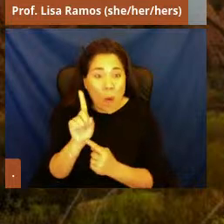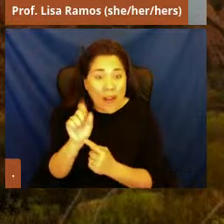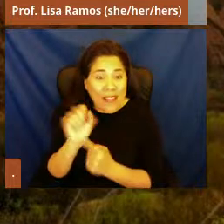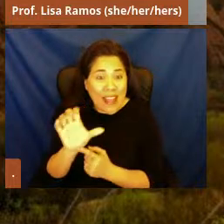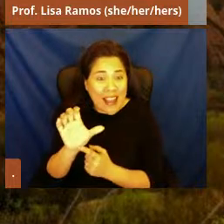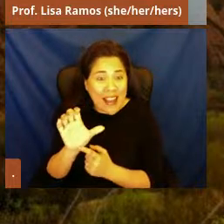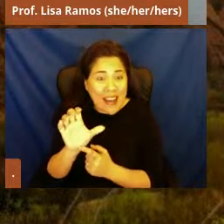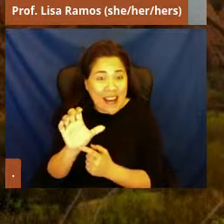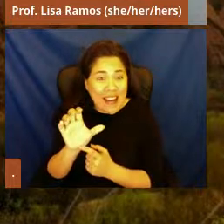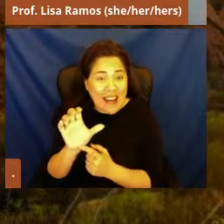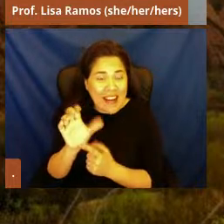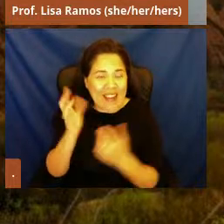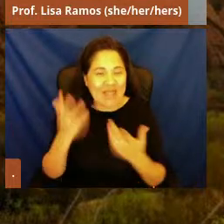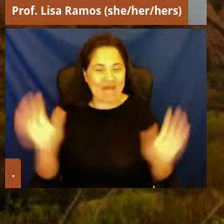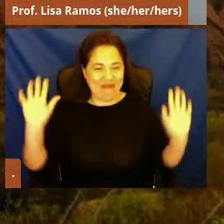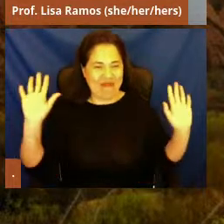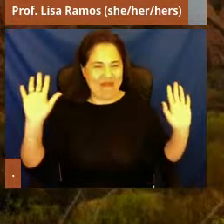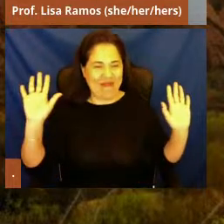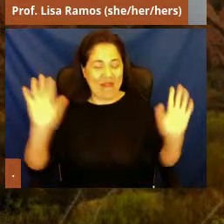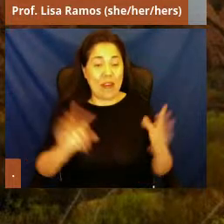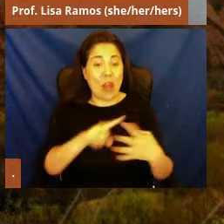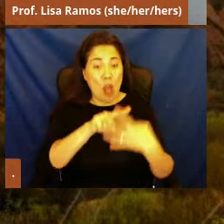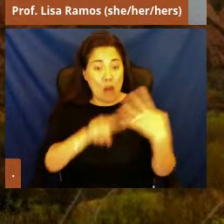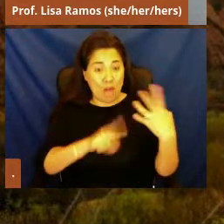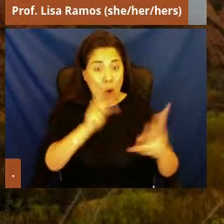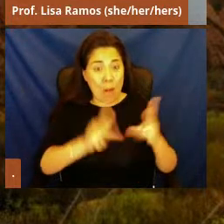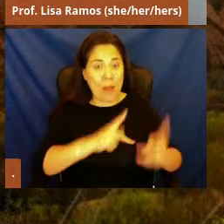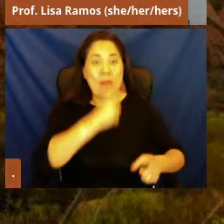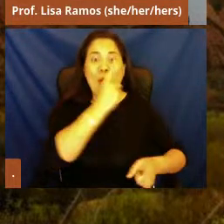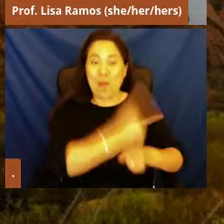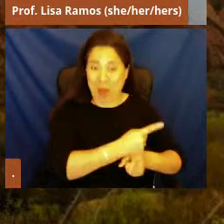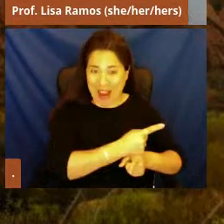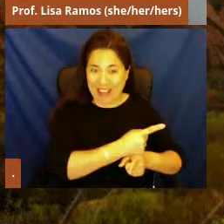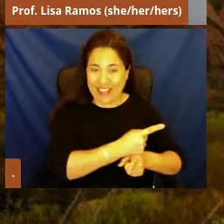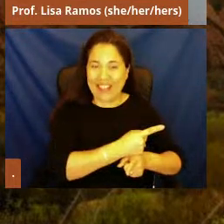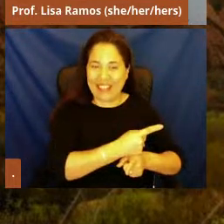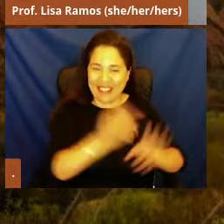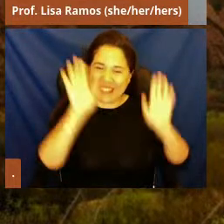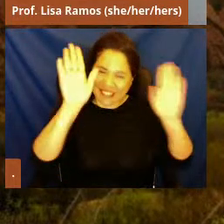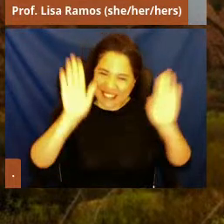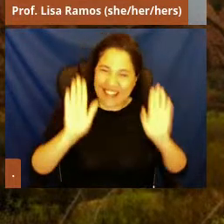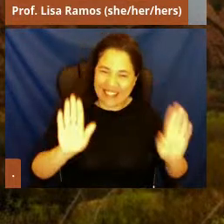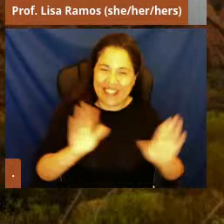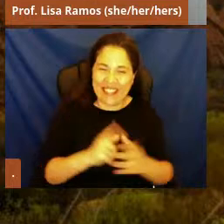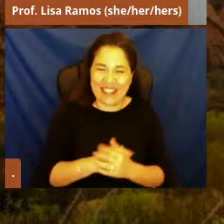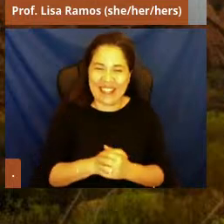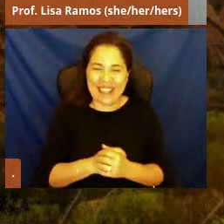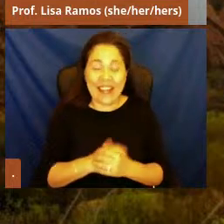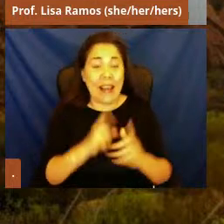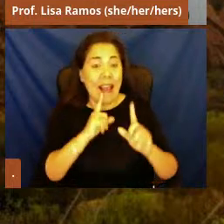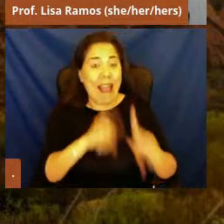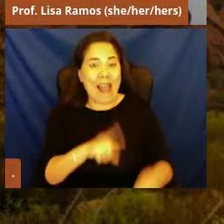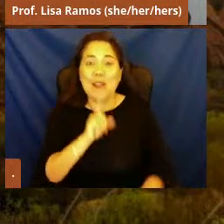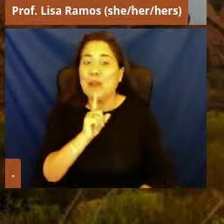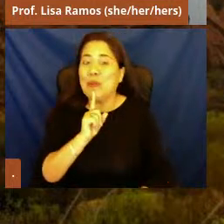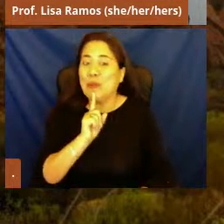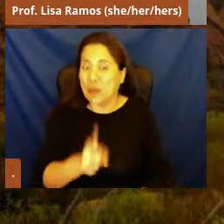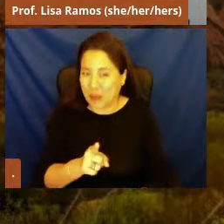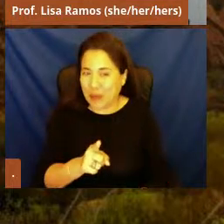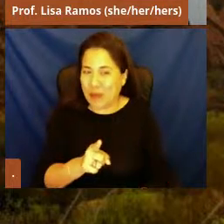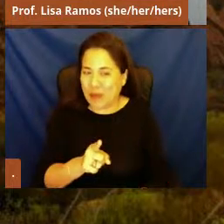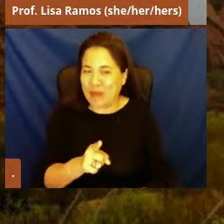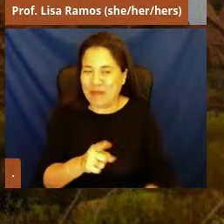left. All right, so 4 people got it right. Wonderful. And the answer is true, as you